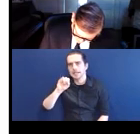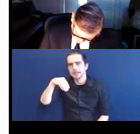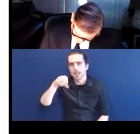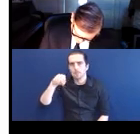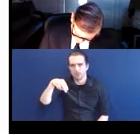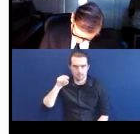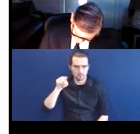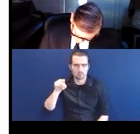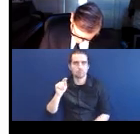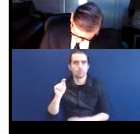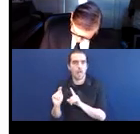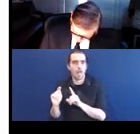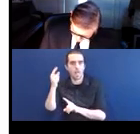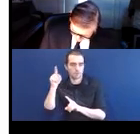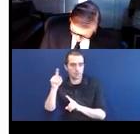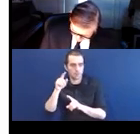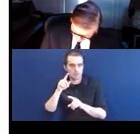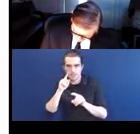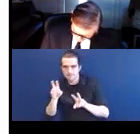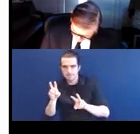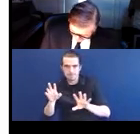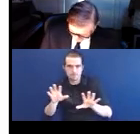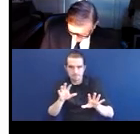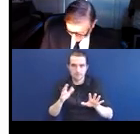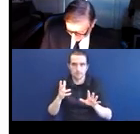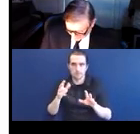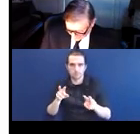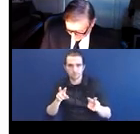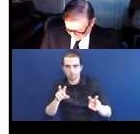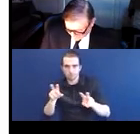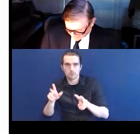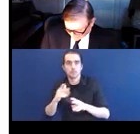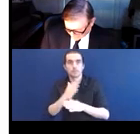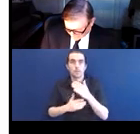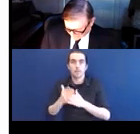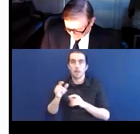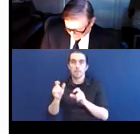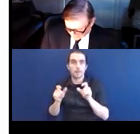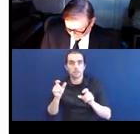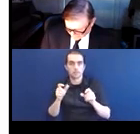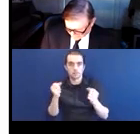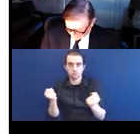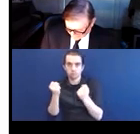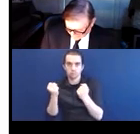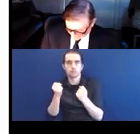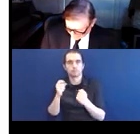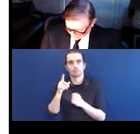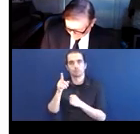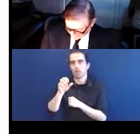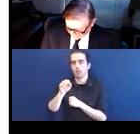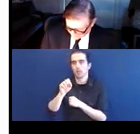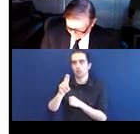says the government should work hand in hand with DPOs and disabled people to see that laws are implemented.